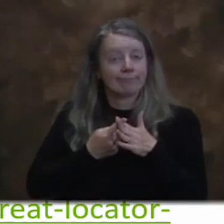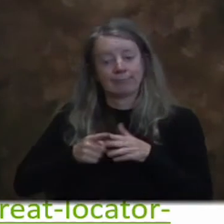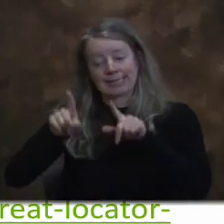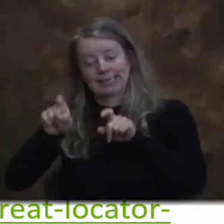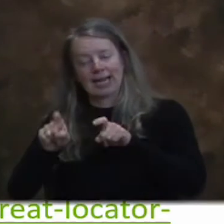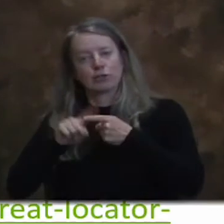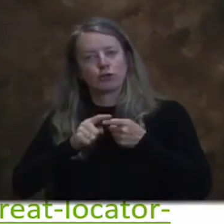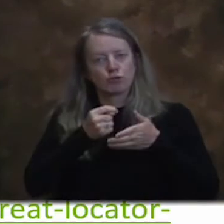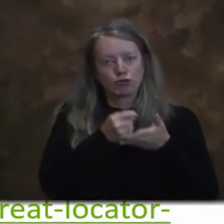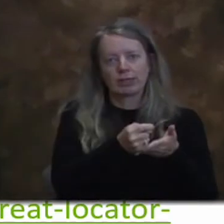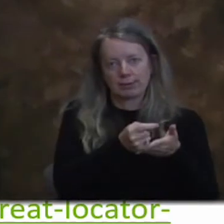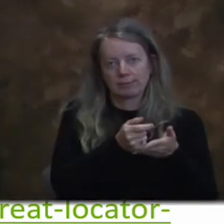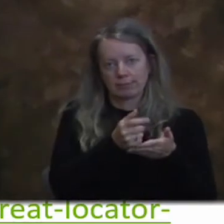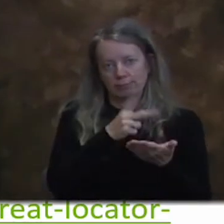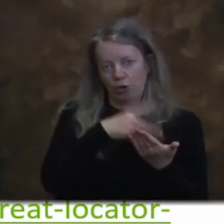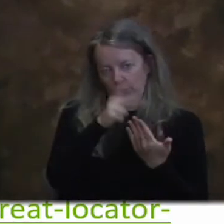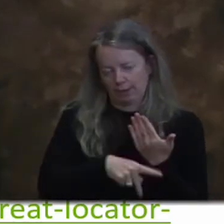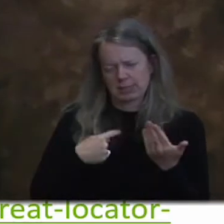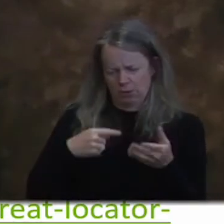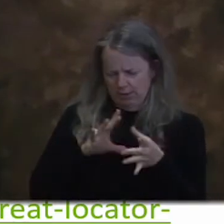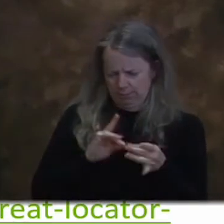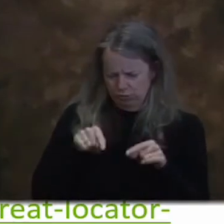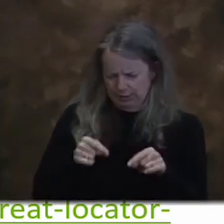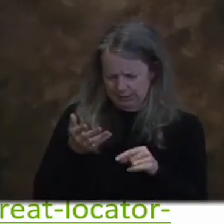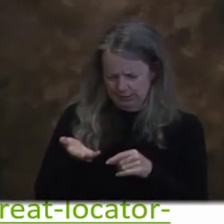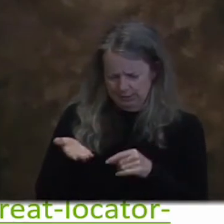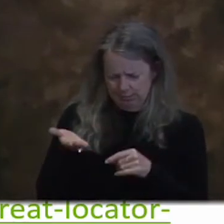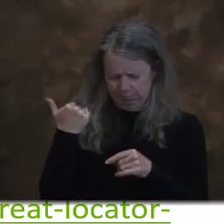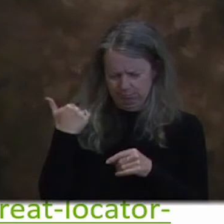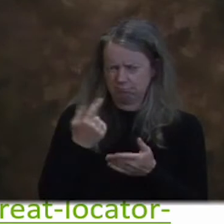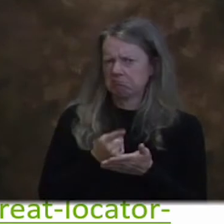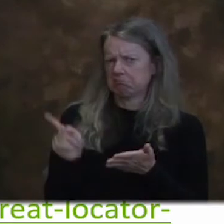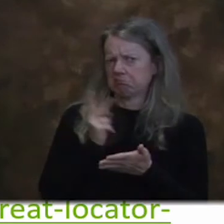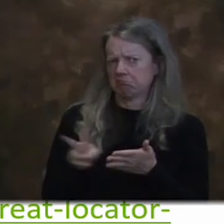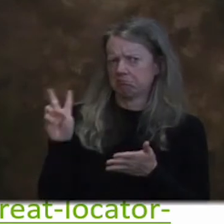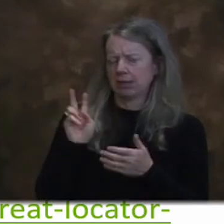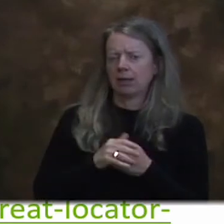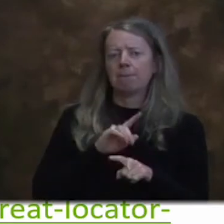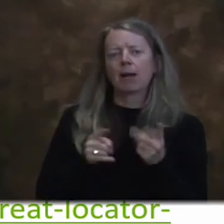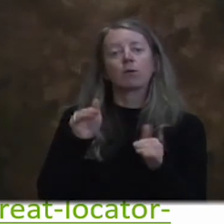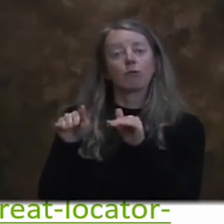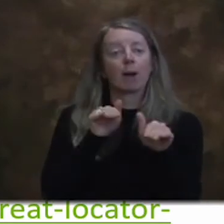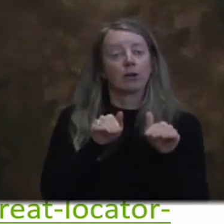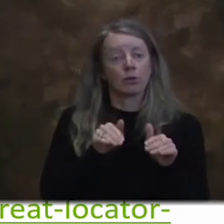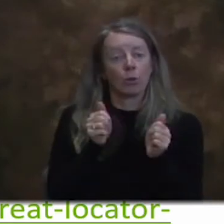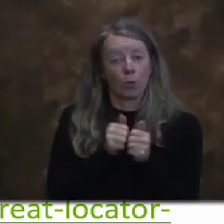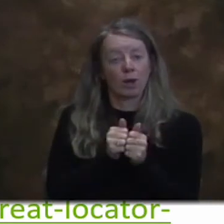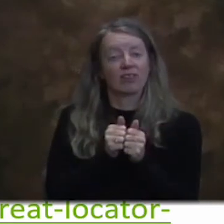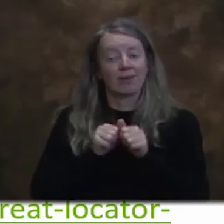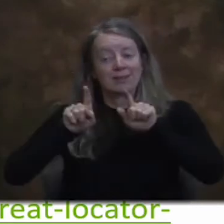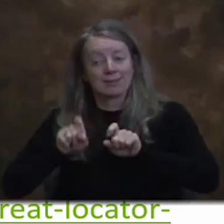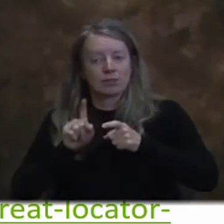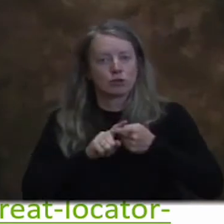program. I mentioned this briefly in the earlier weeks, but just a reminder, through this program, people are